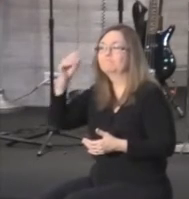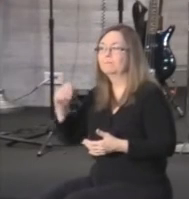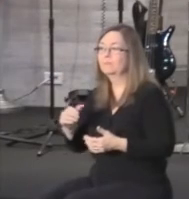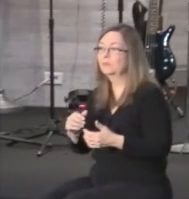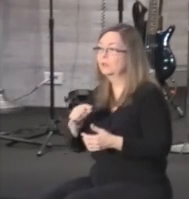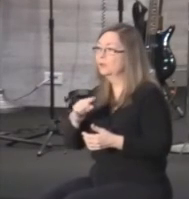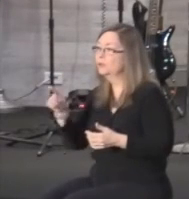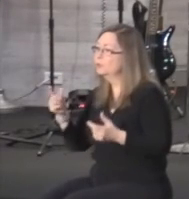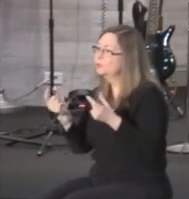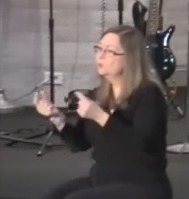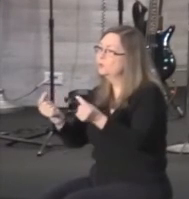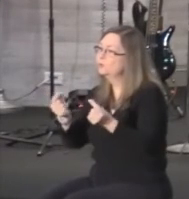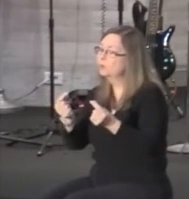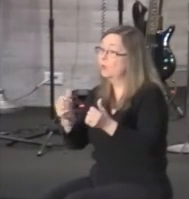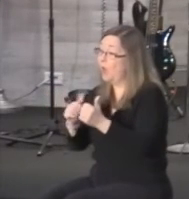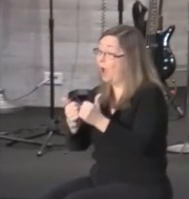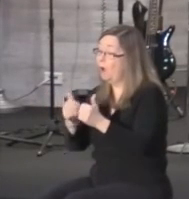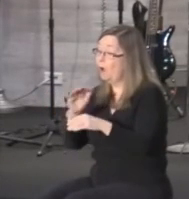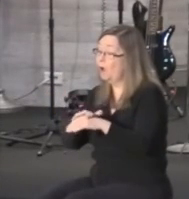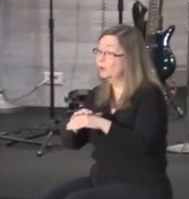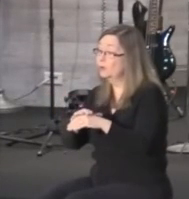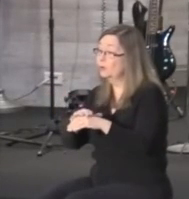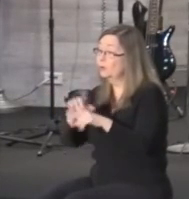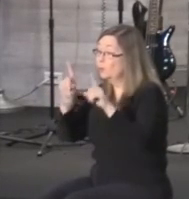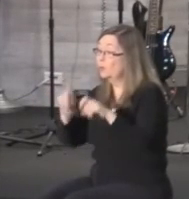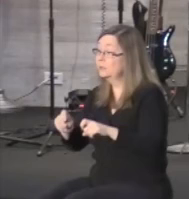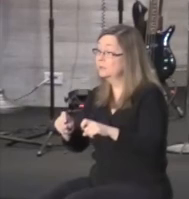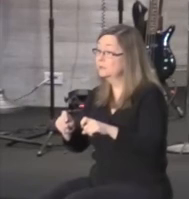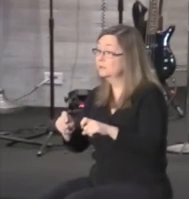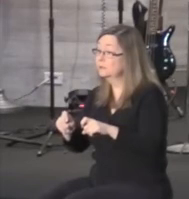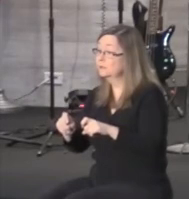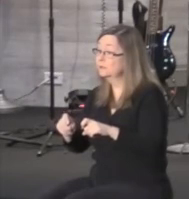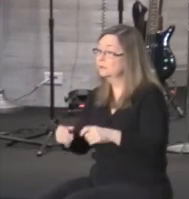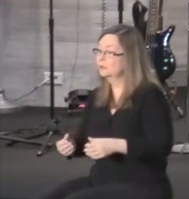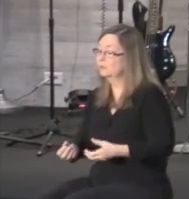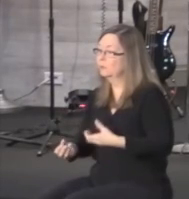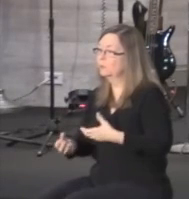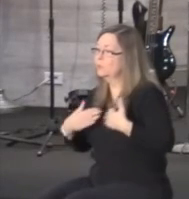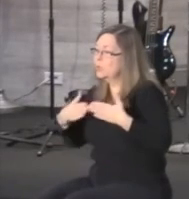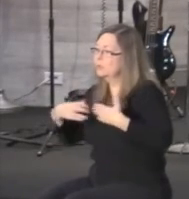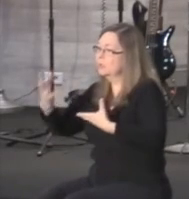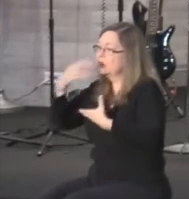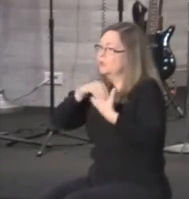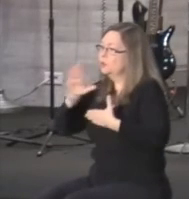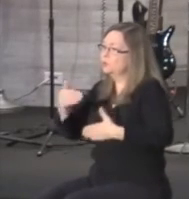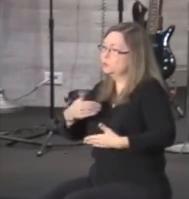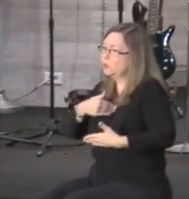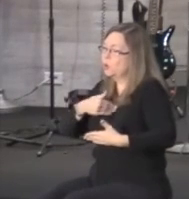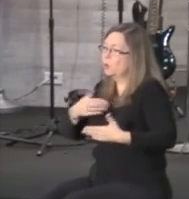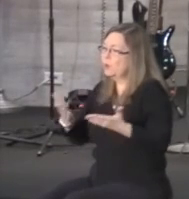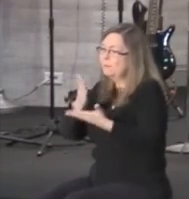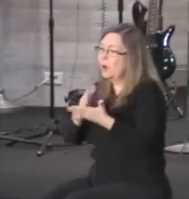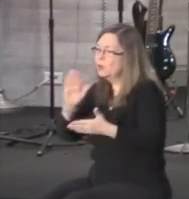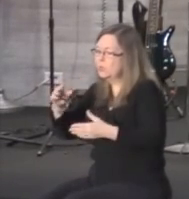How would you fare on a quiz? What have you breathed into your soul? What's part of your inner